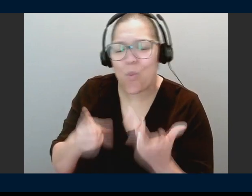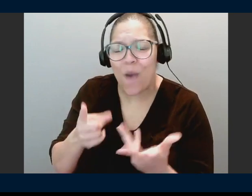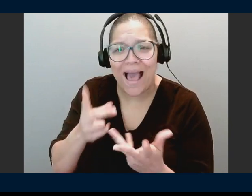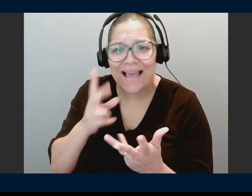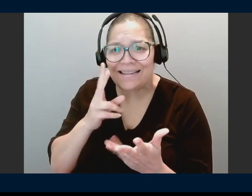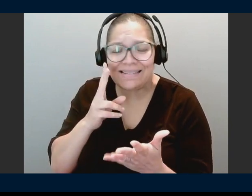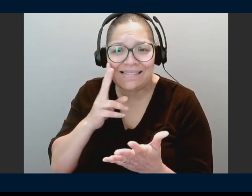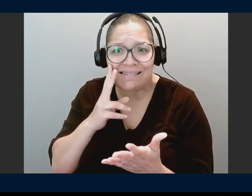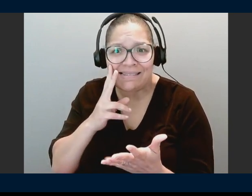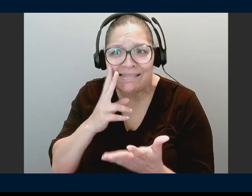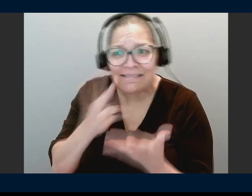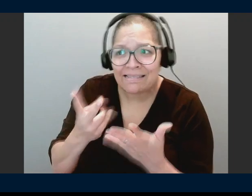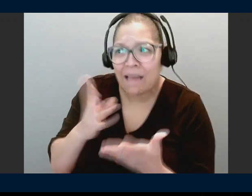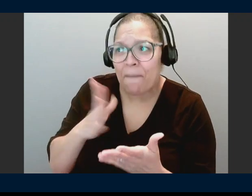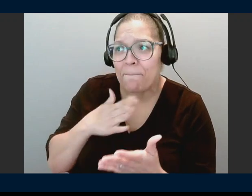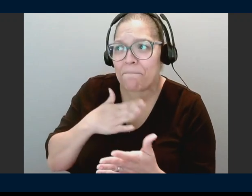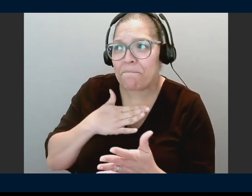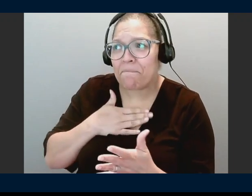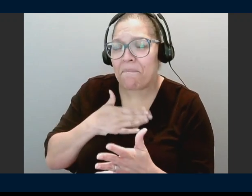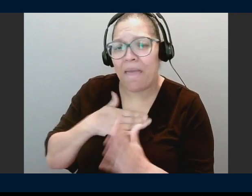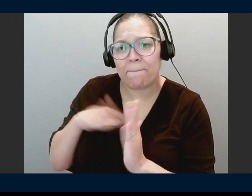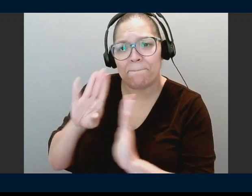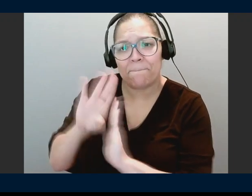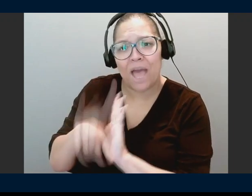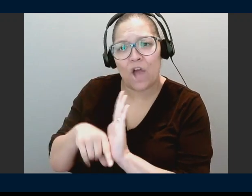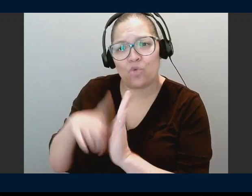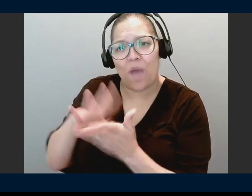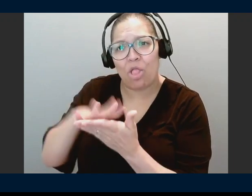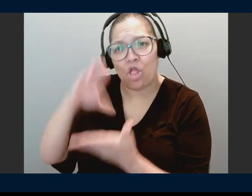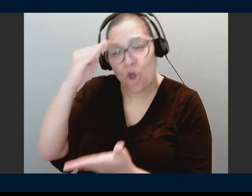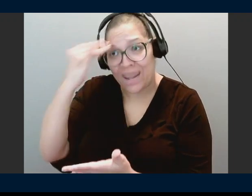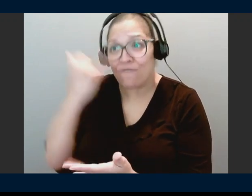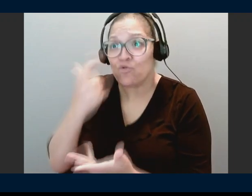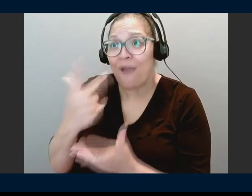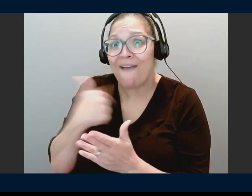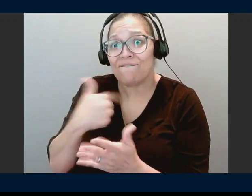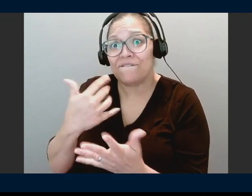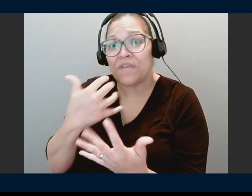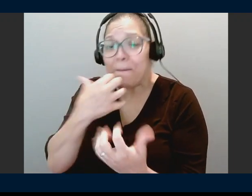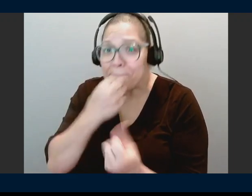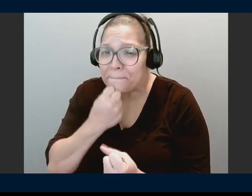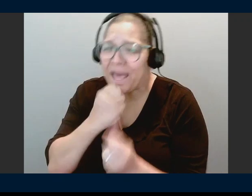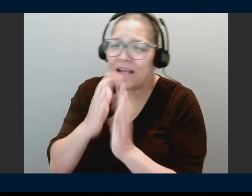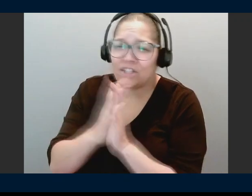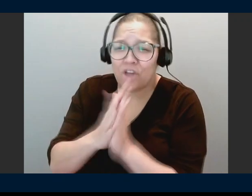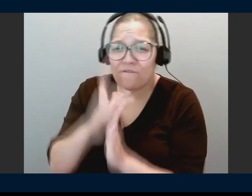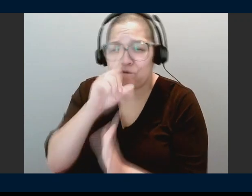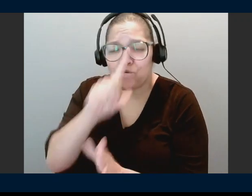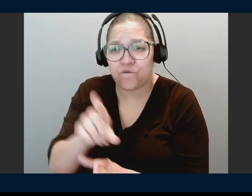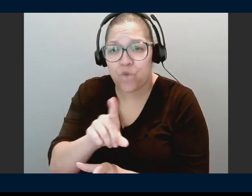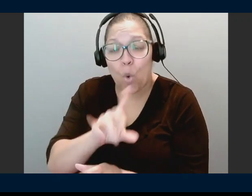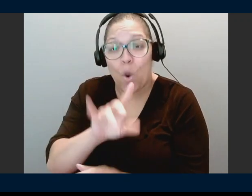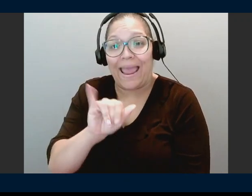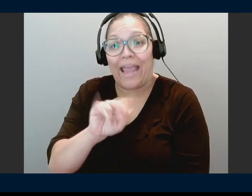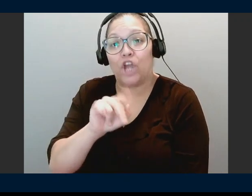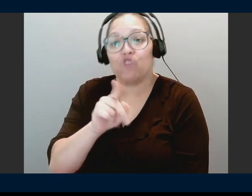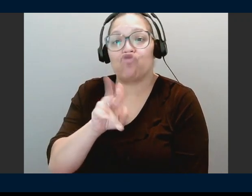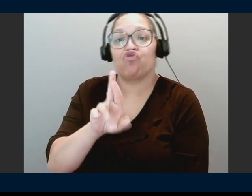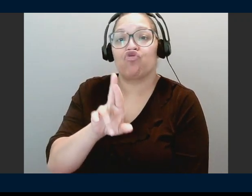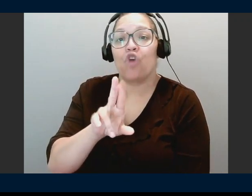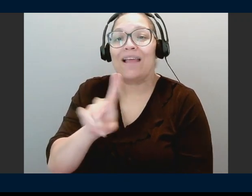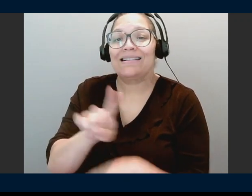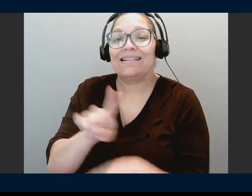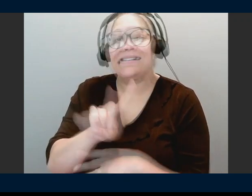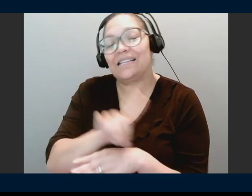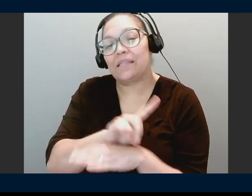learning, what insight can you give to an undergraduate student who has a passion for interdisciplinary research, and is involved in research at his